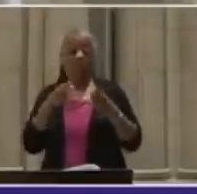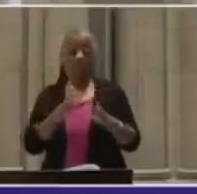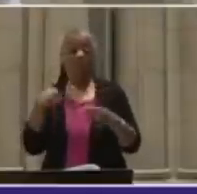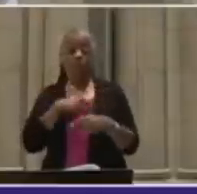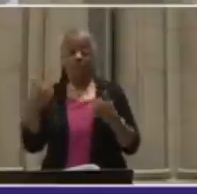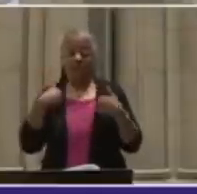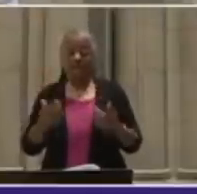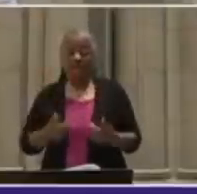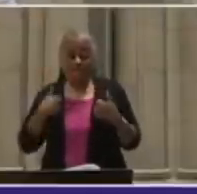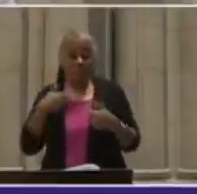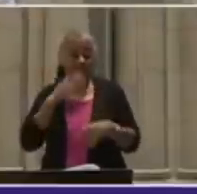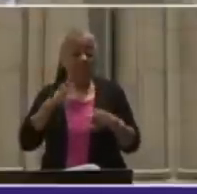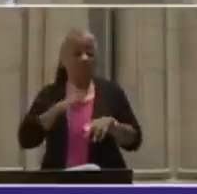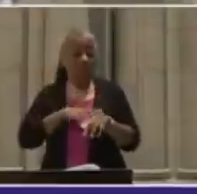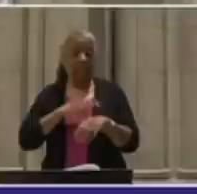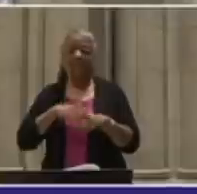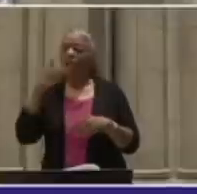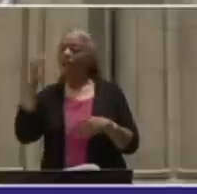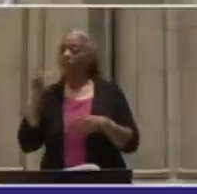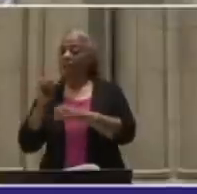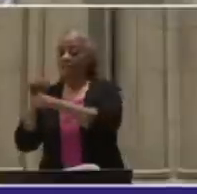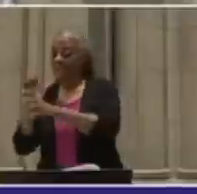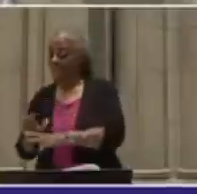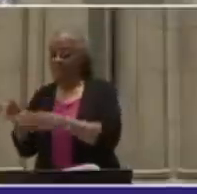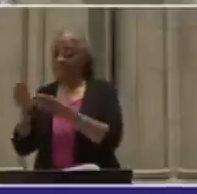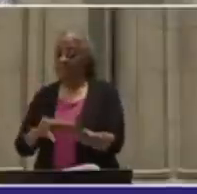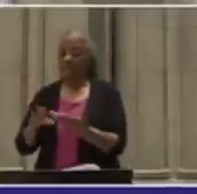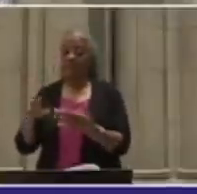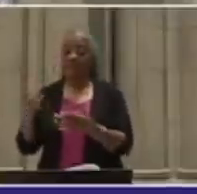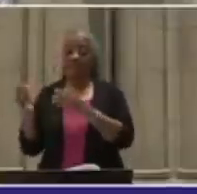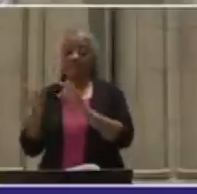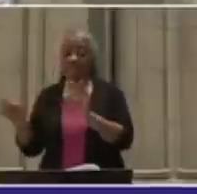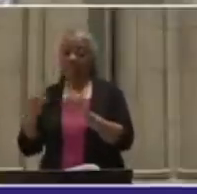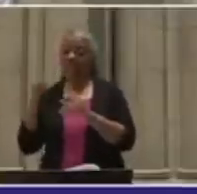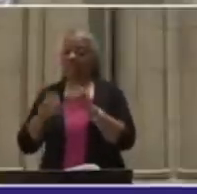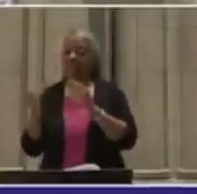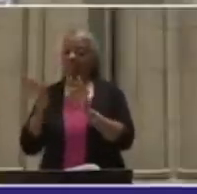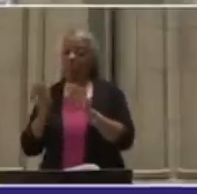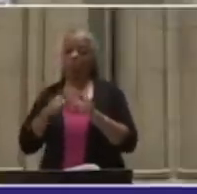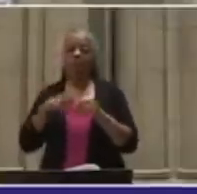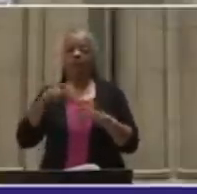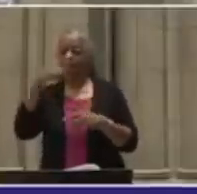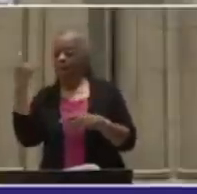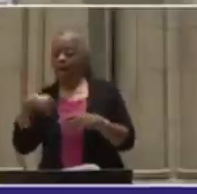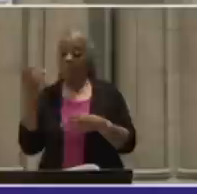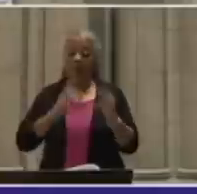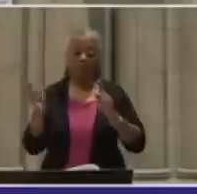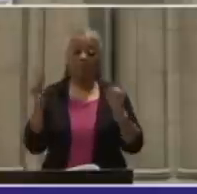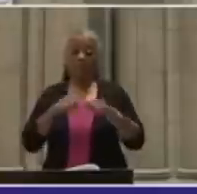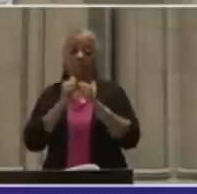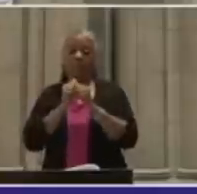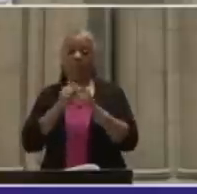had the life we've had in this nation. It looked like slavery's death sentence had the last word, but black and white abolitionists came together